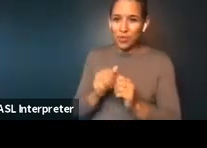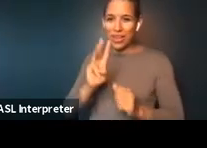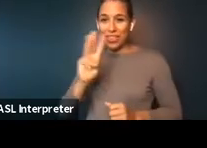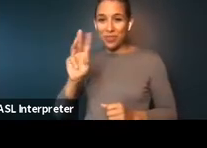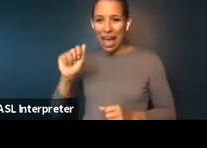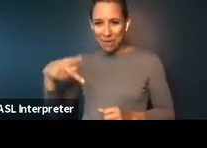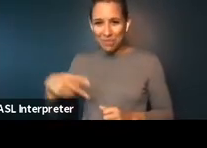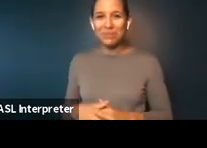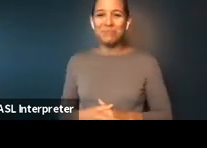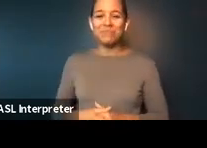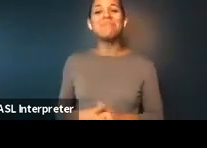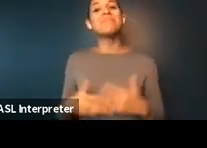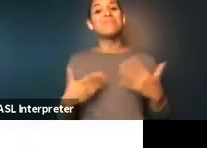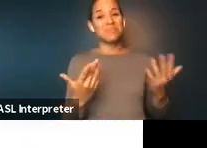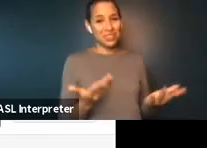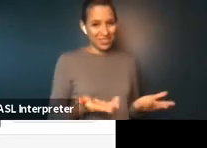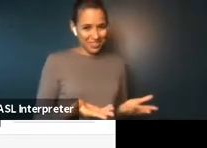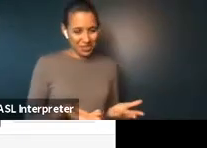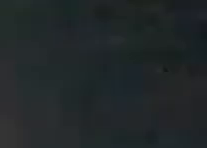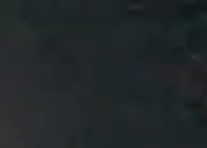I, Amber and I, um,